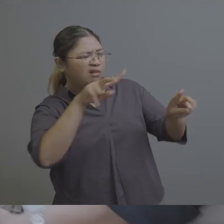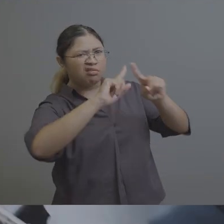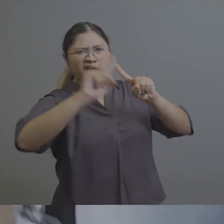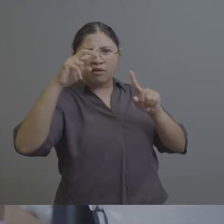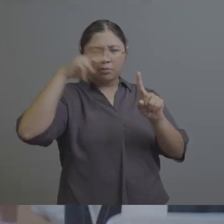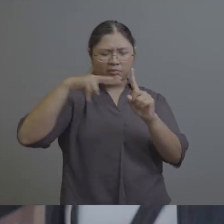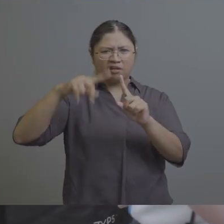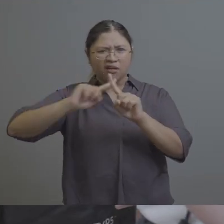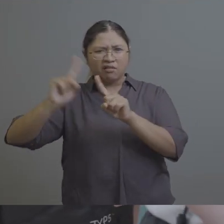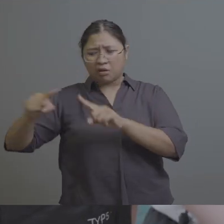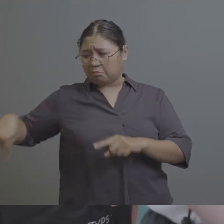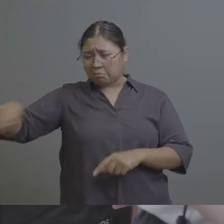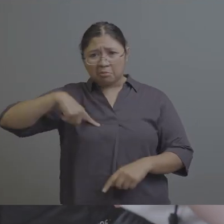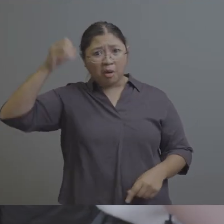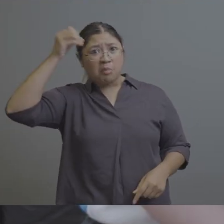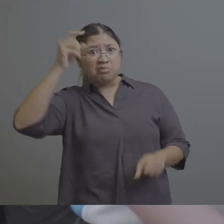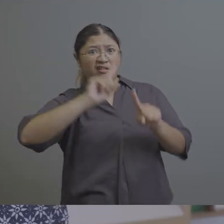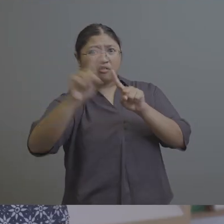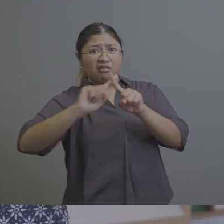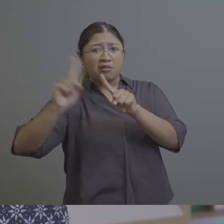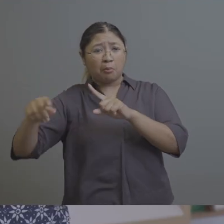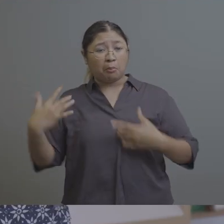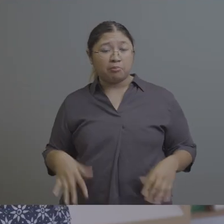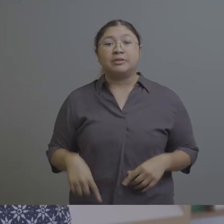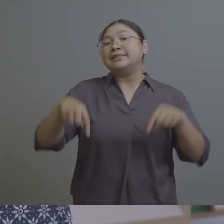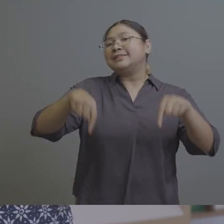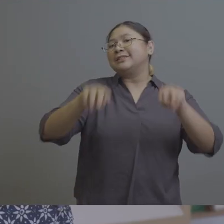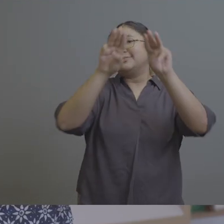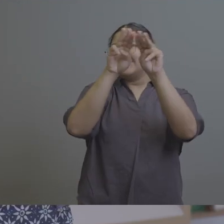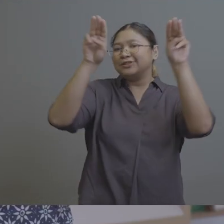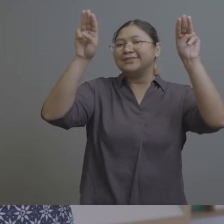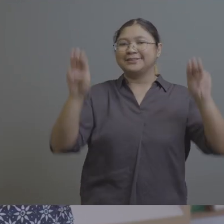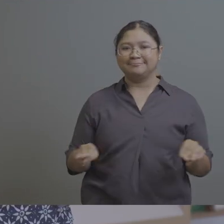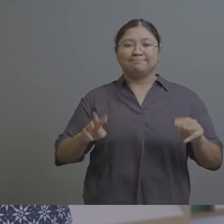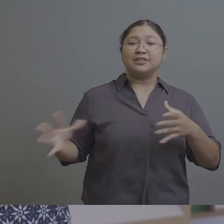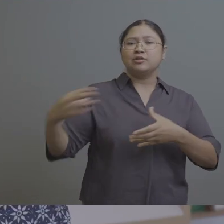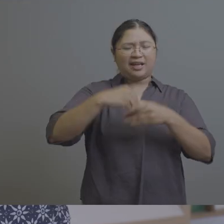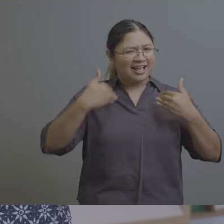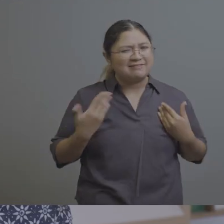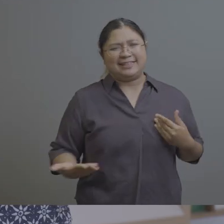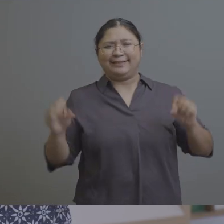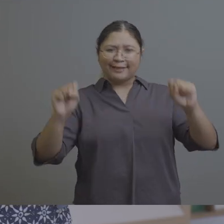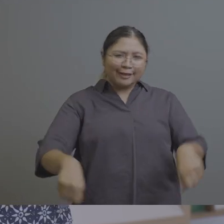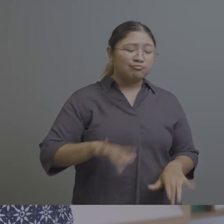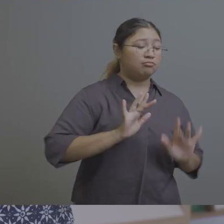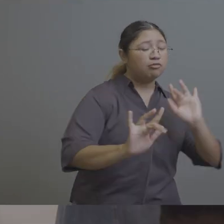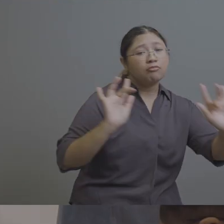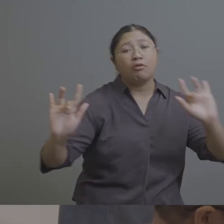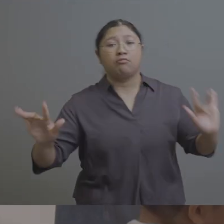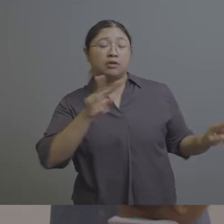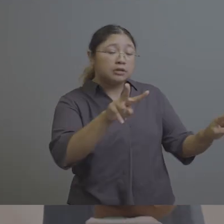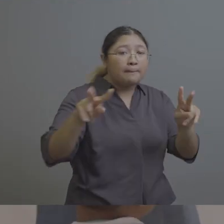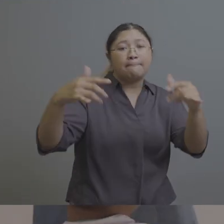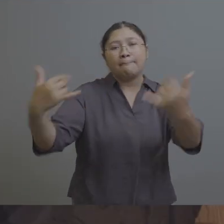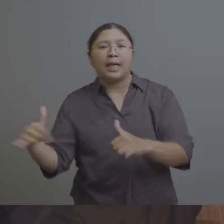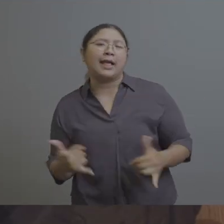will have different opinions on what they think about it. With inclusive learning tools, multisensorial and tactile learning activities